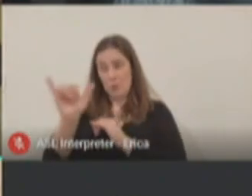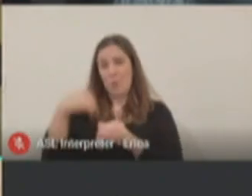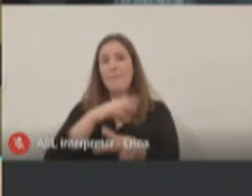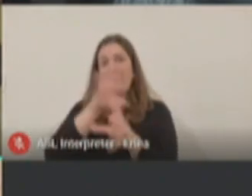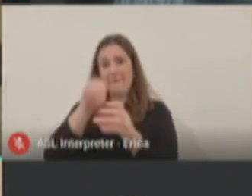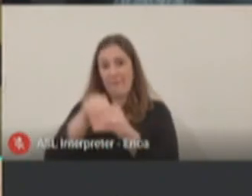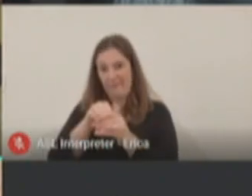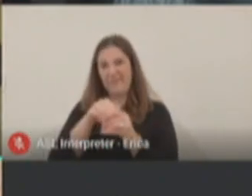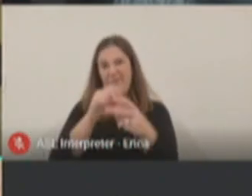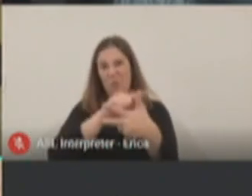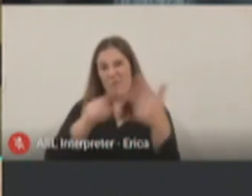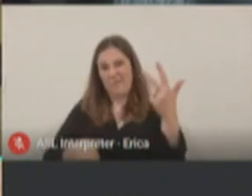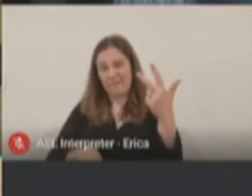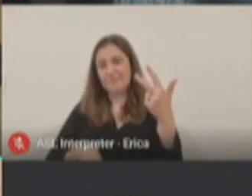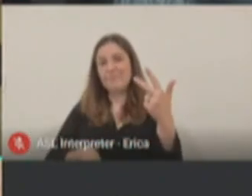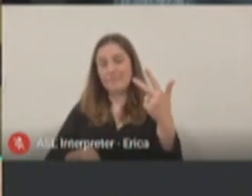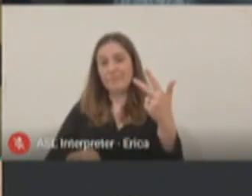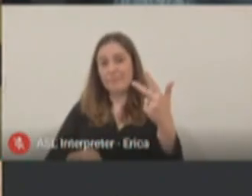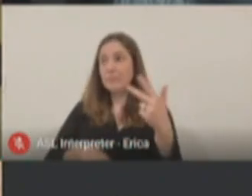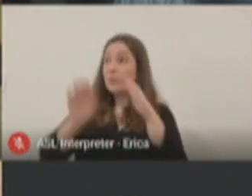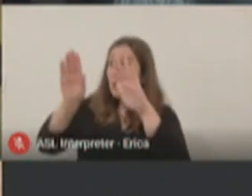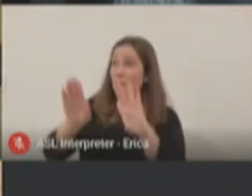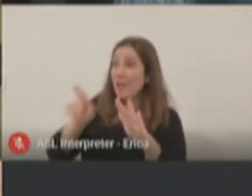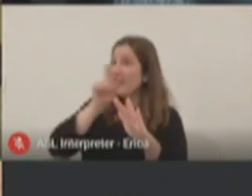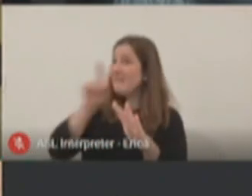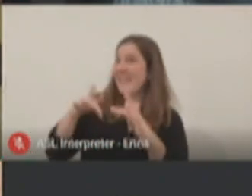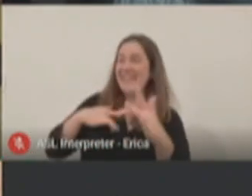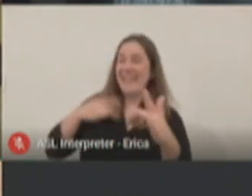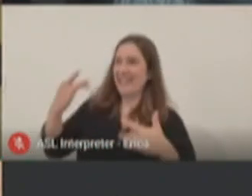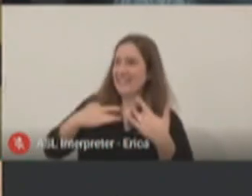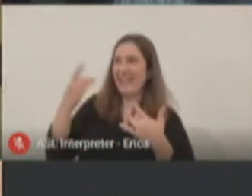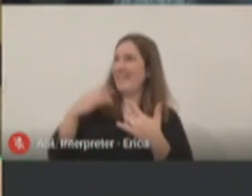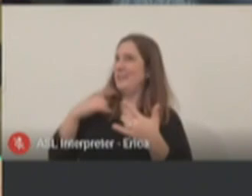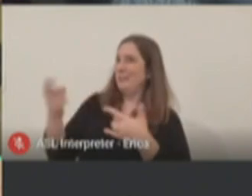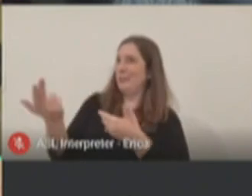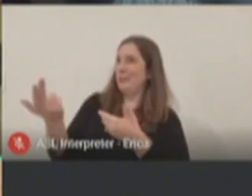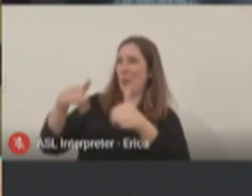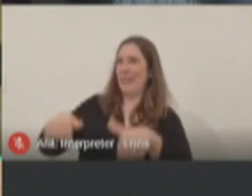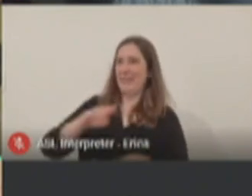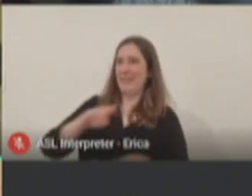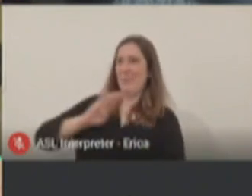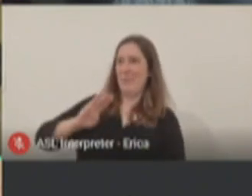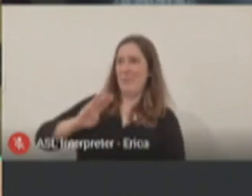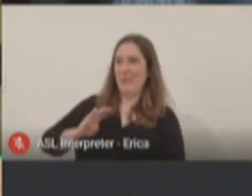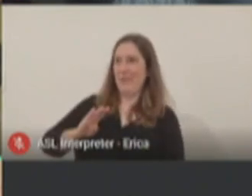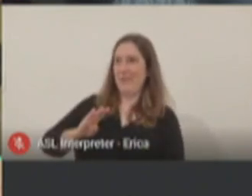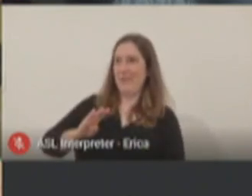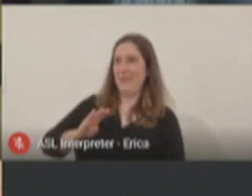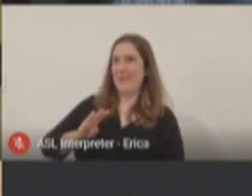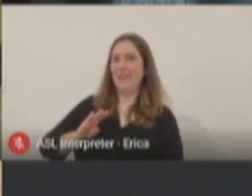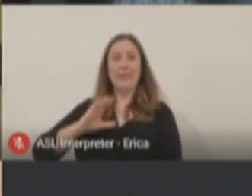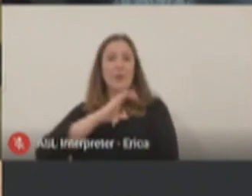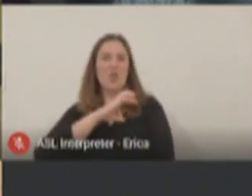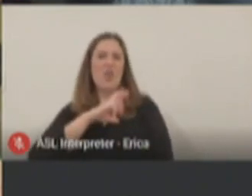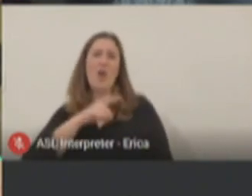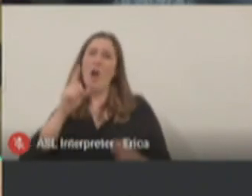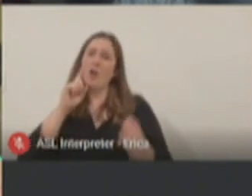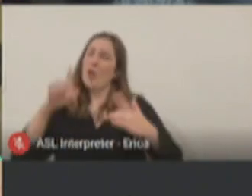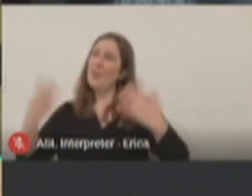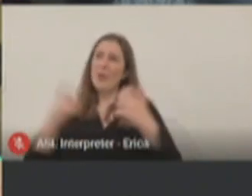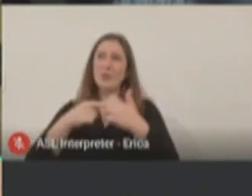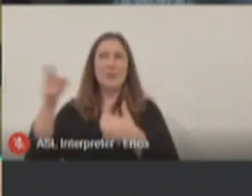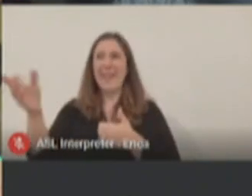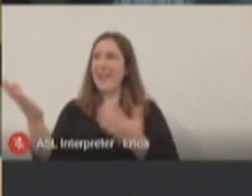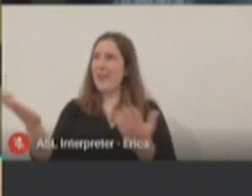Great, we're excited to have you aboard. We're thrilled to have you, Alice.